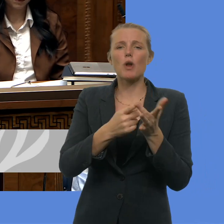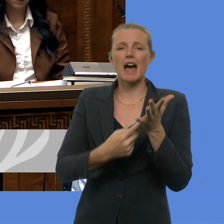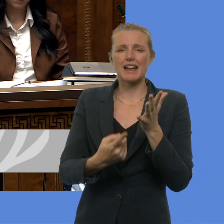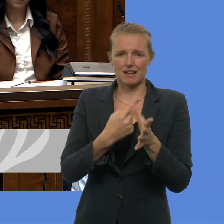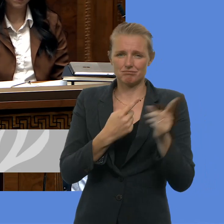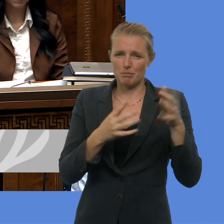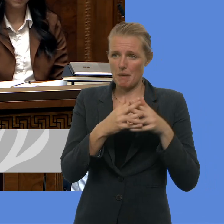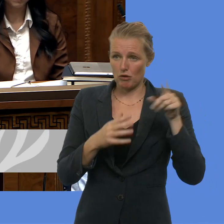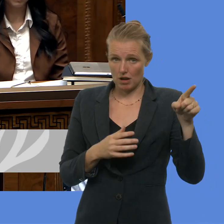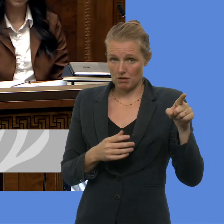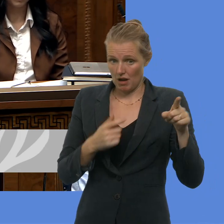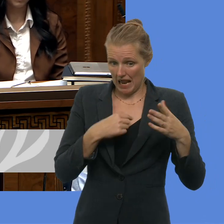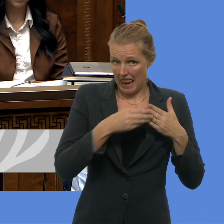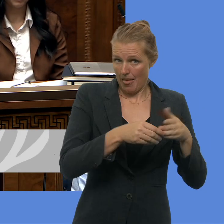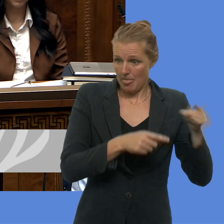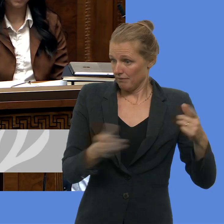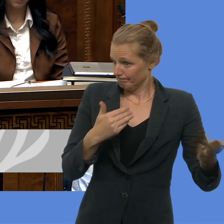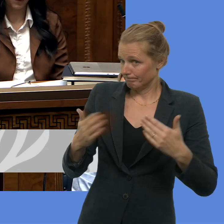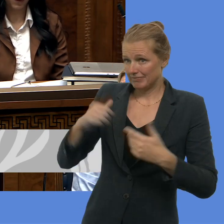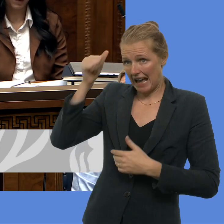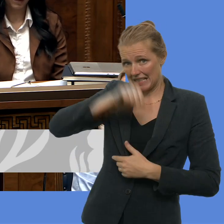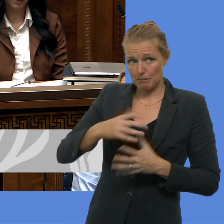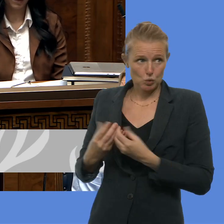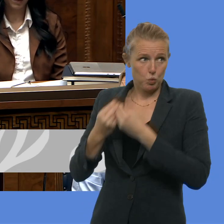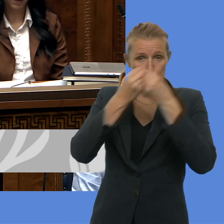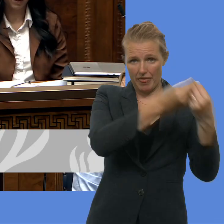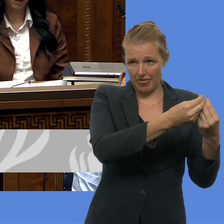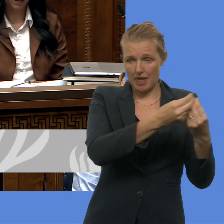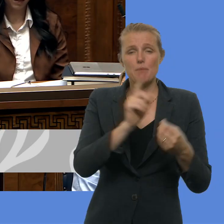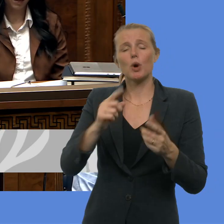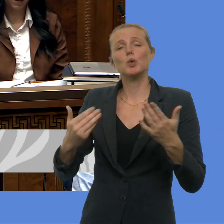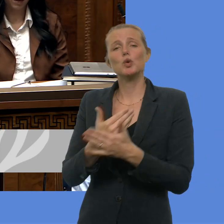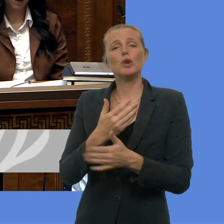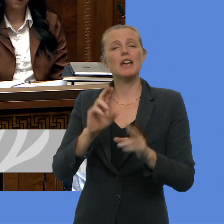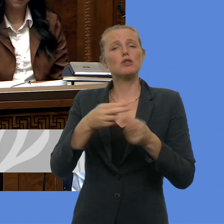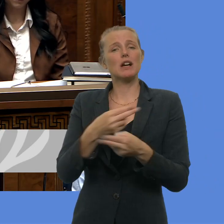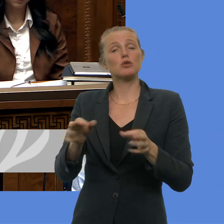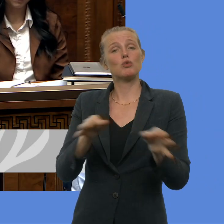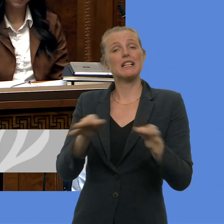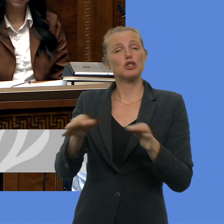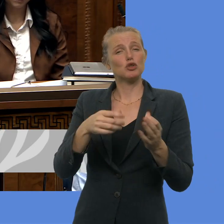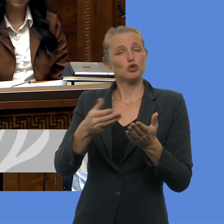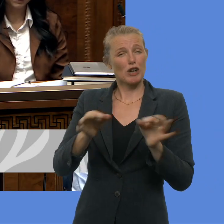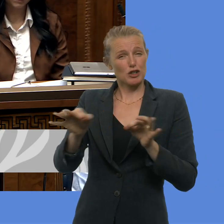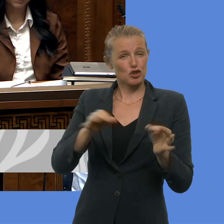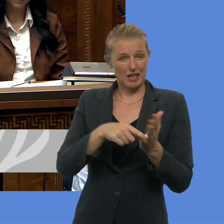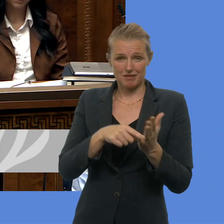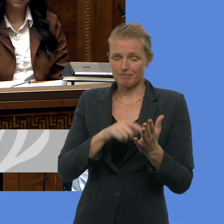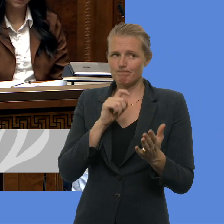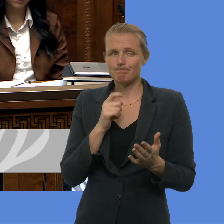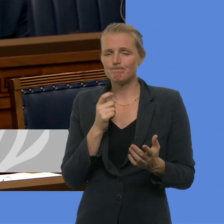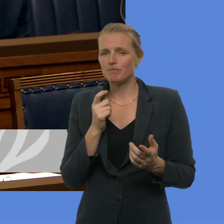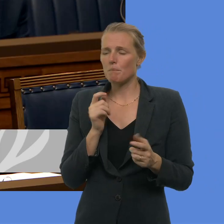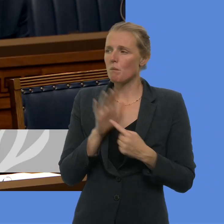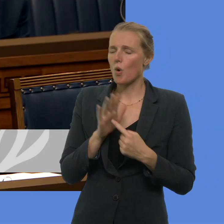our delegation for that. I think as part of the new international relations strategy, there'll be an opportunity for us to look more collaboratively. We're a small part of the world, we all know each